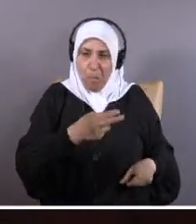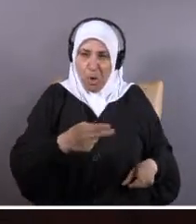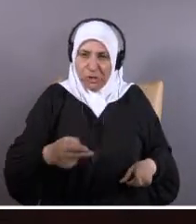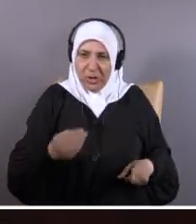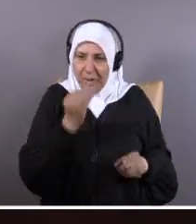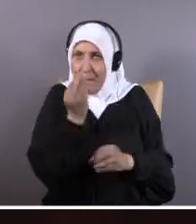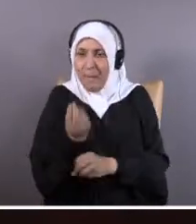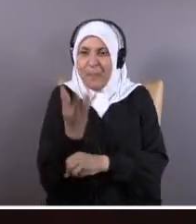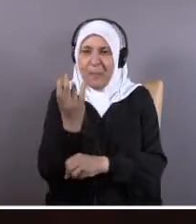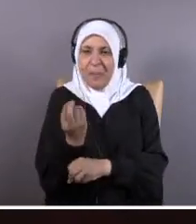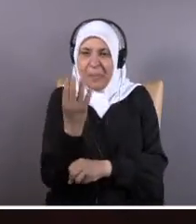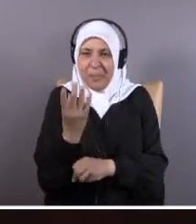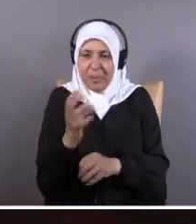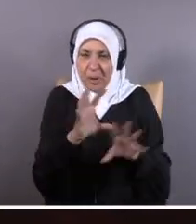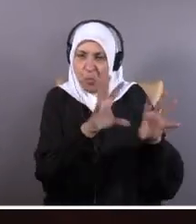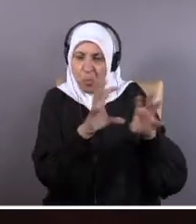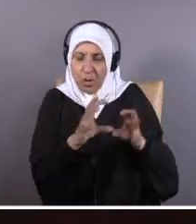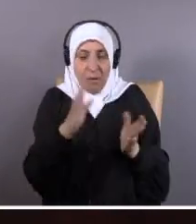has harmed